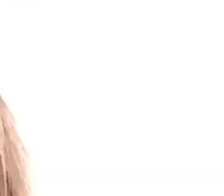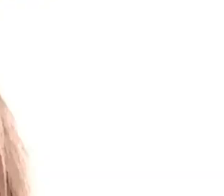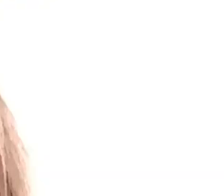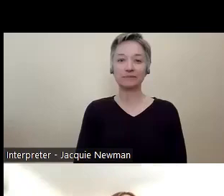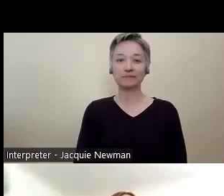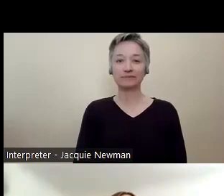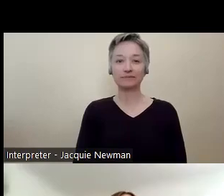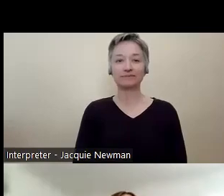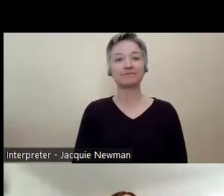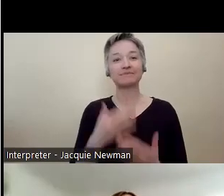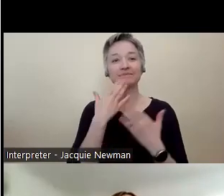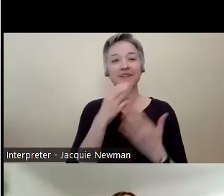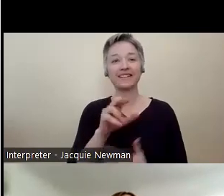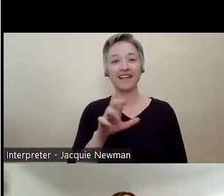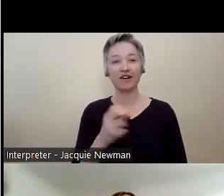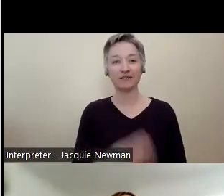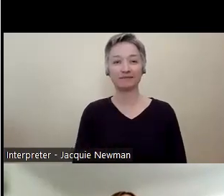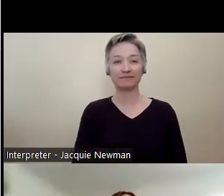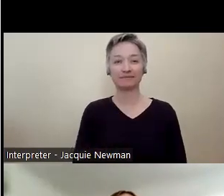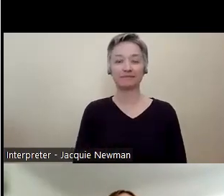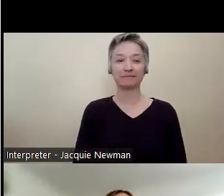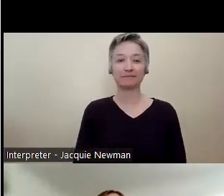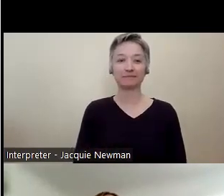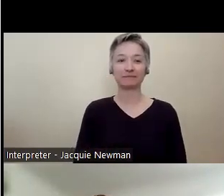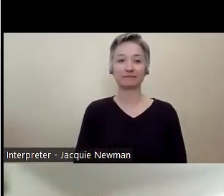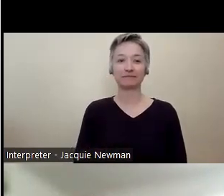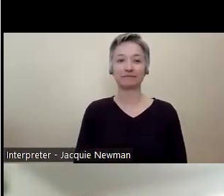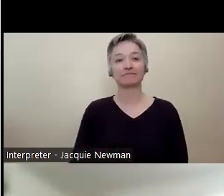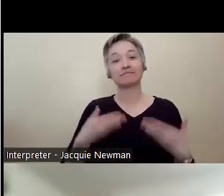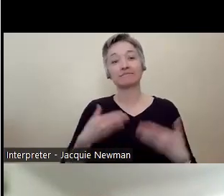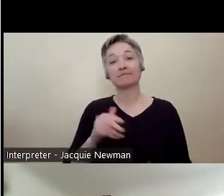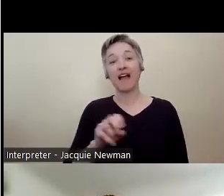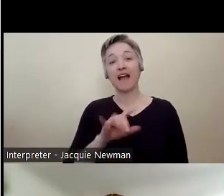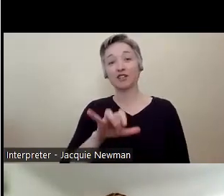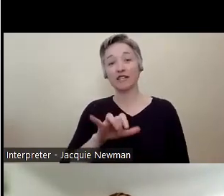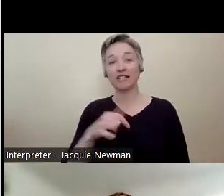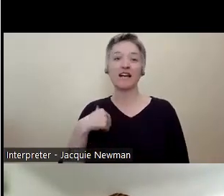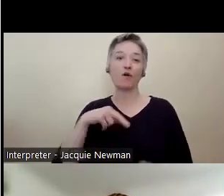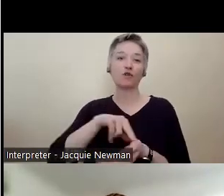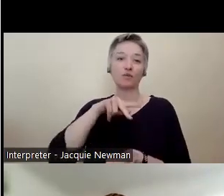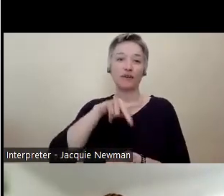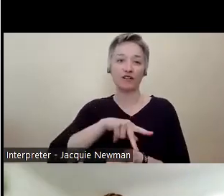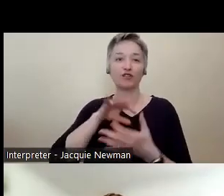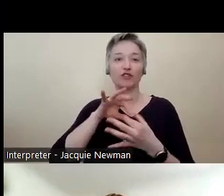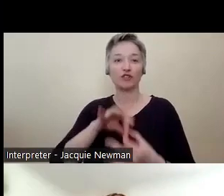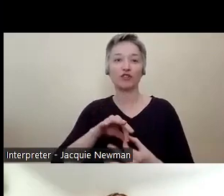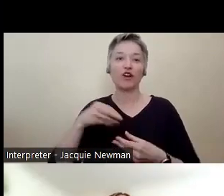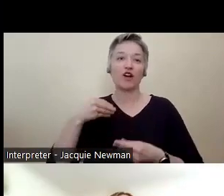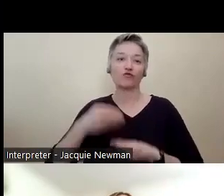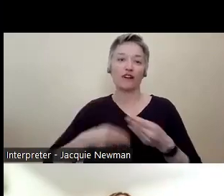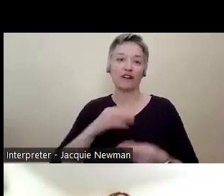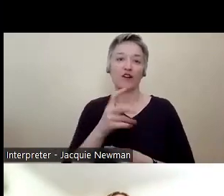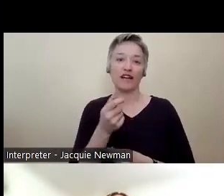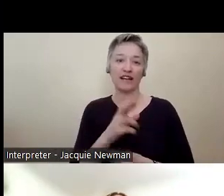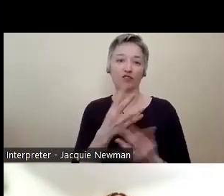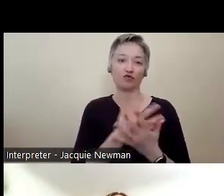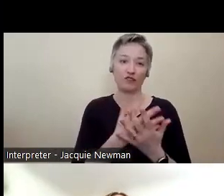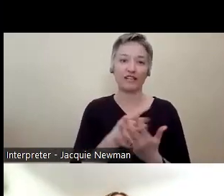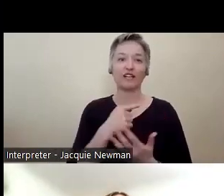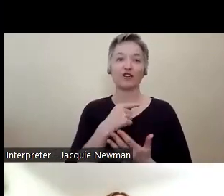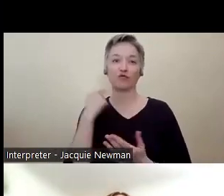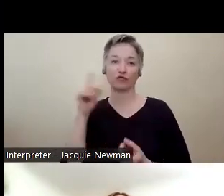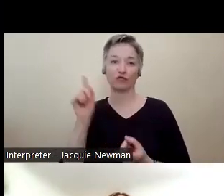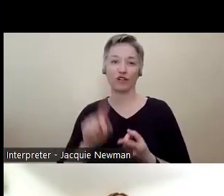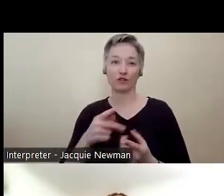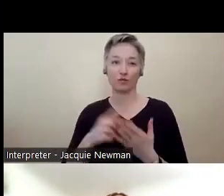Thank you, Sarah. So I'm Ashley. I'm a nurse practitioner in the Hereditary Cancer Screening and Risk Reduction Program, and